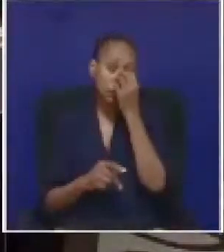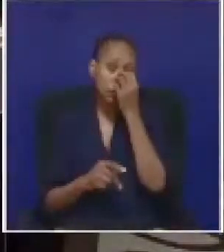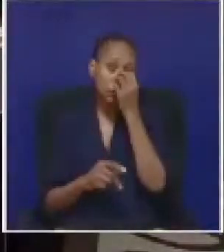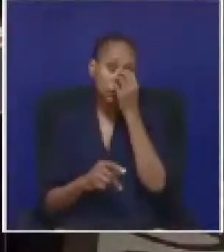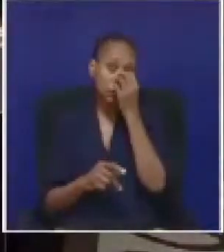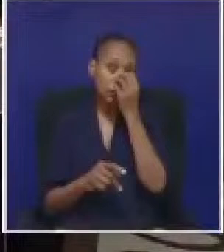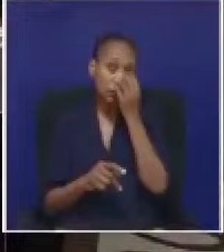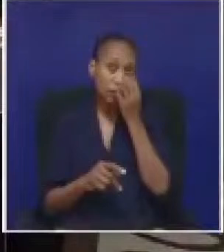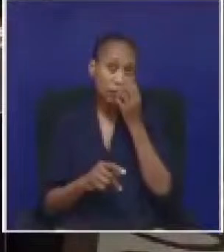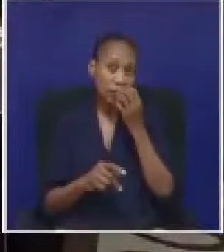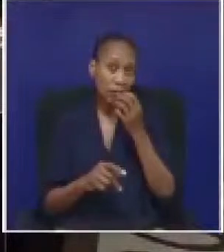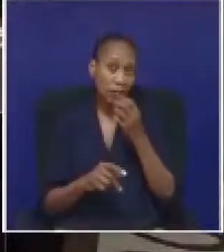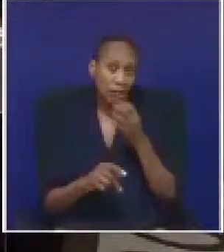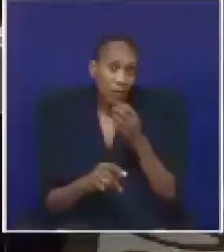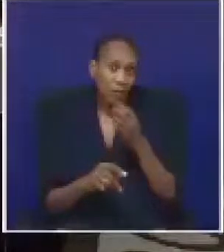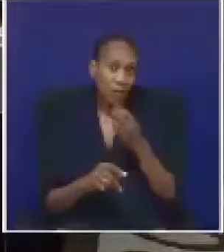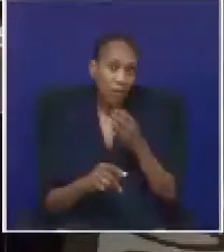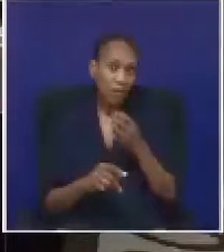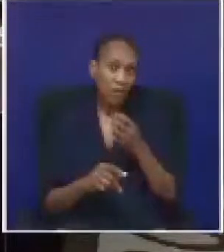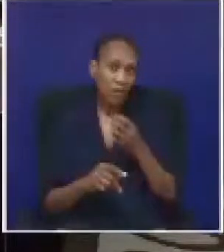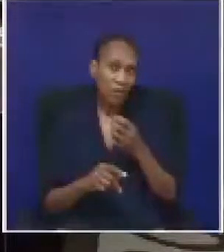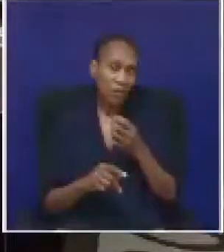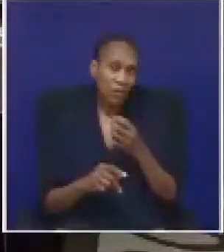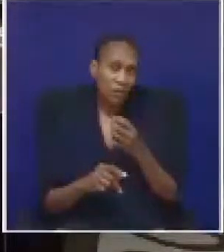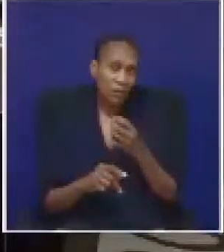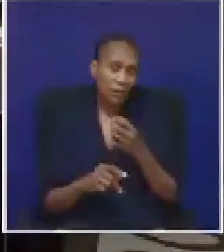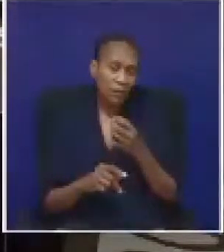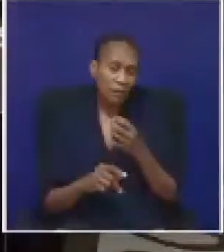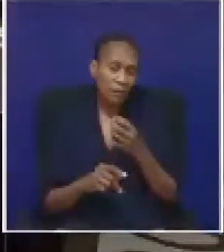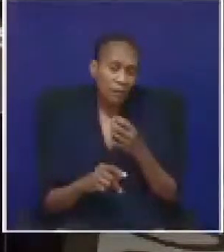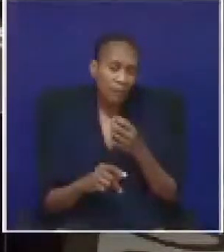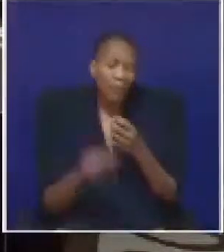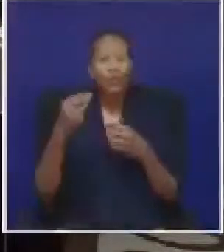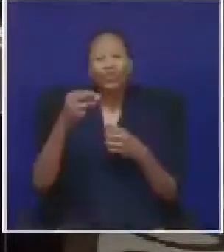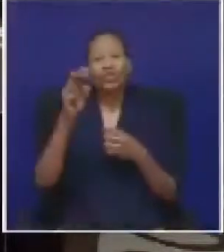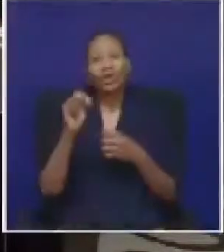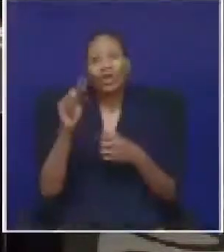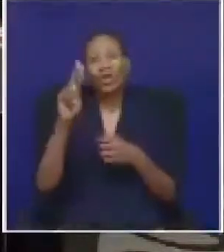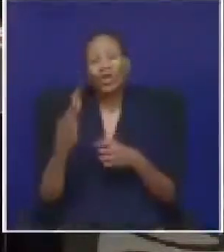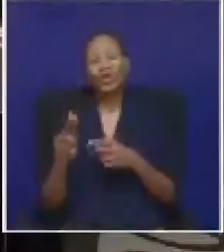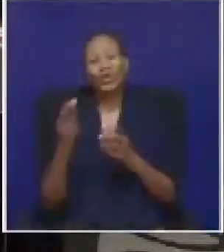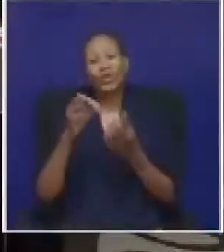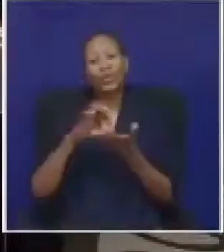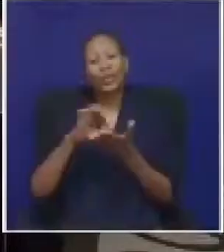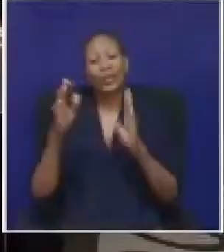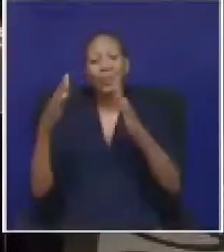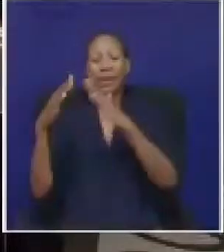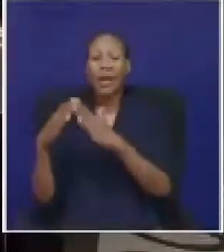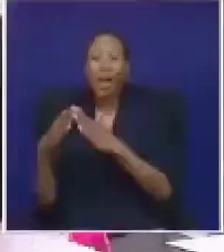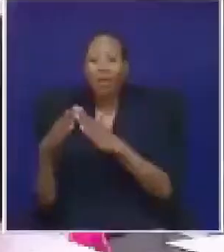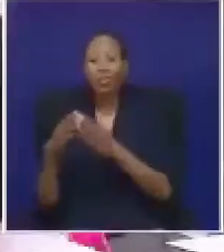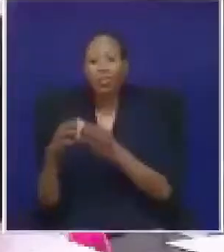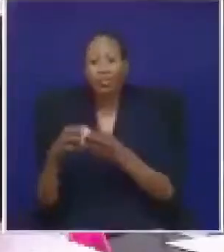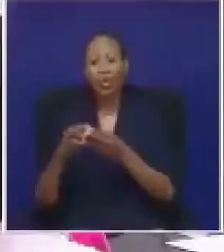such as not establishing the terms of reference of a GNU clearinghouse mechanism for more than a